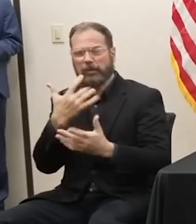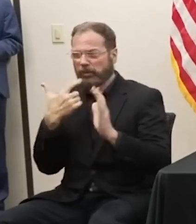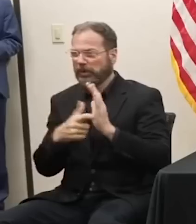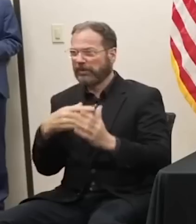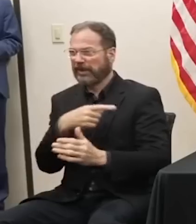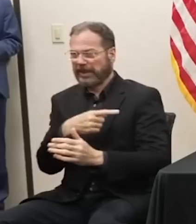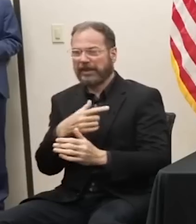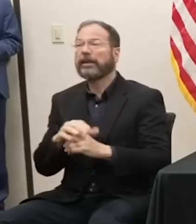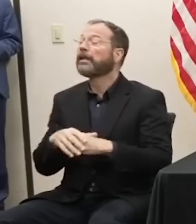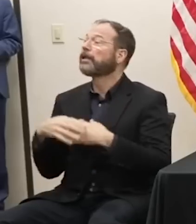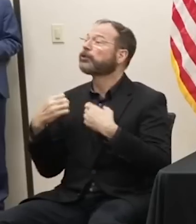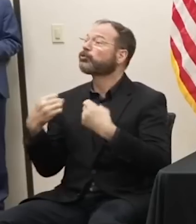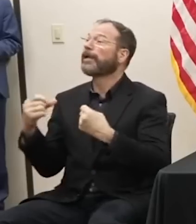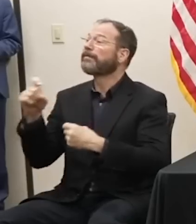to.